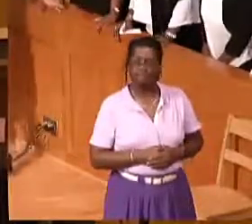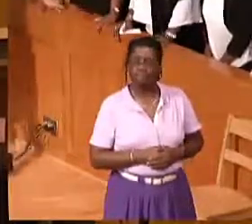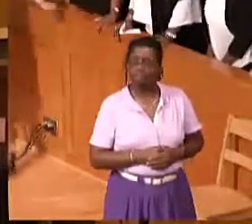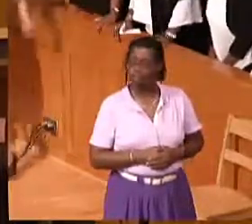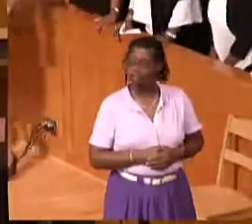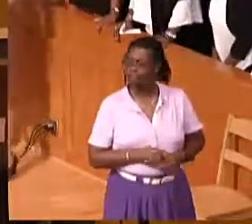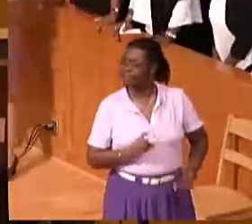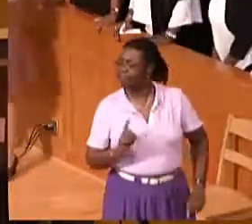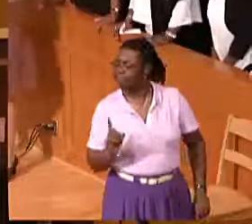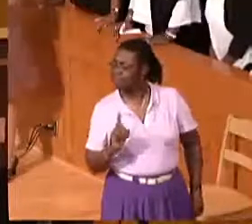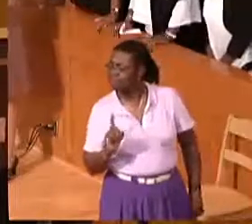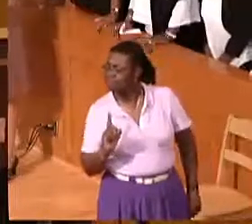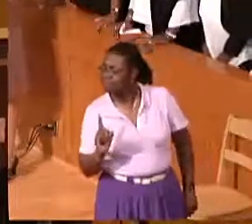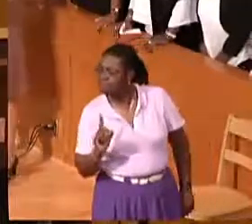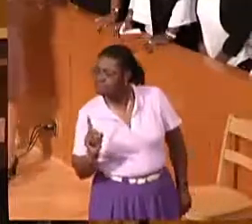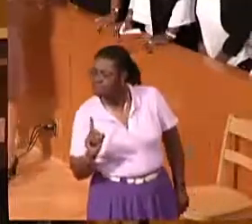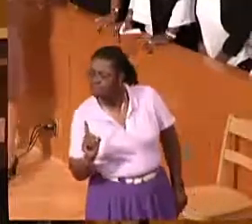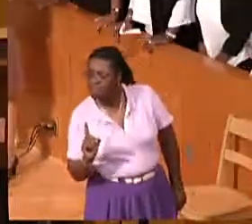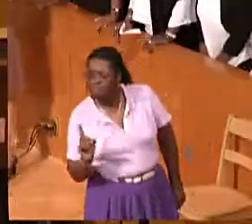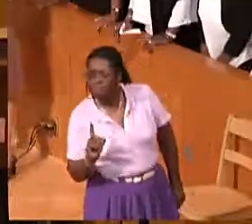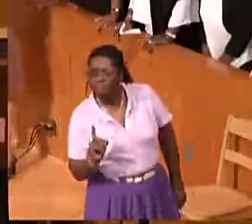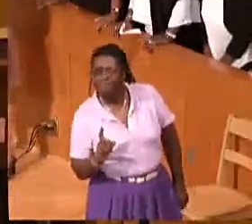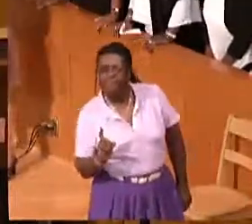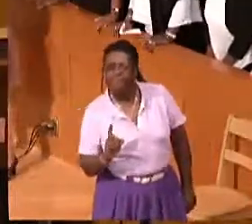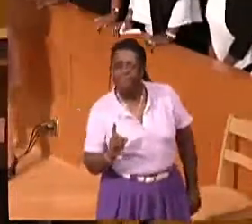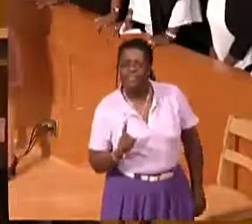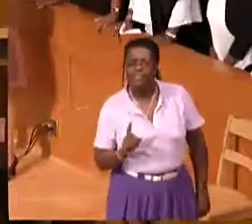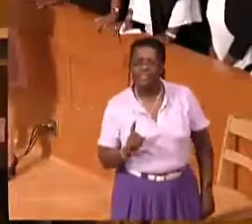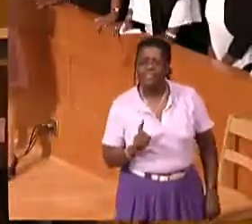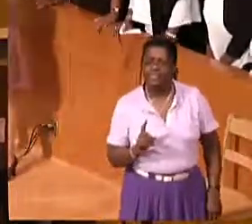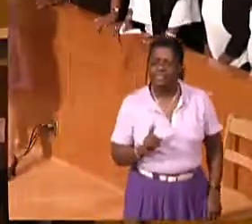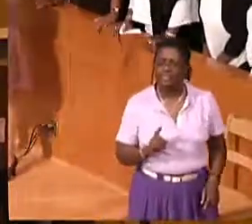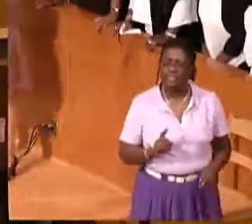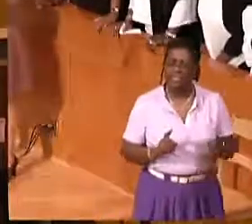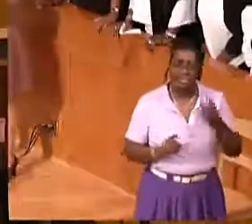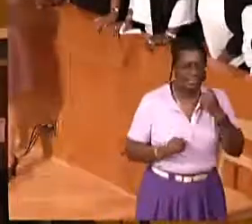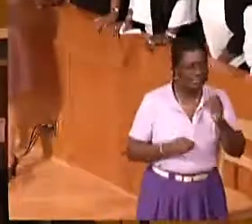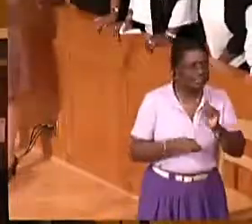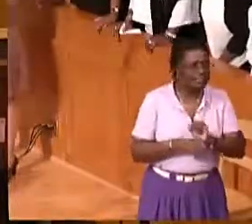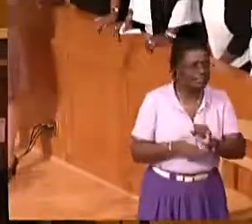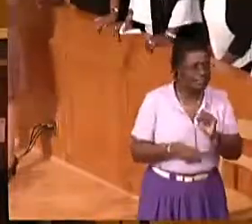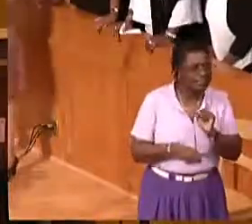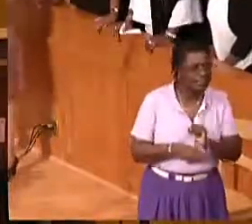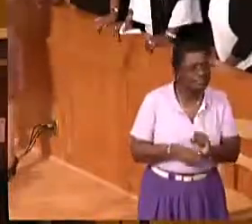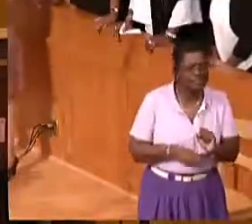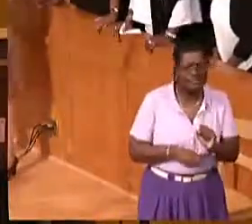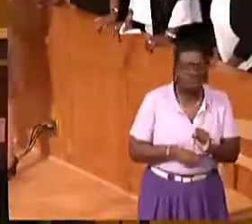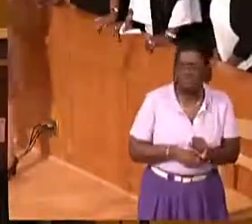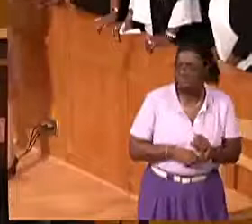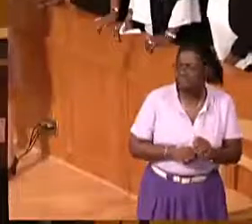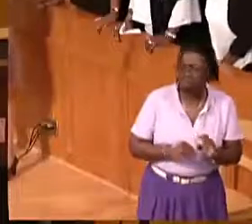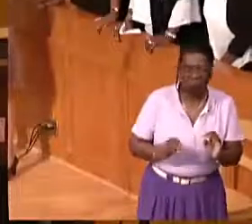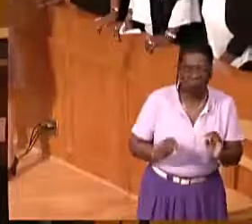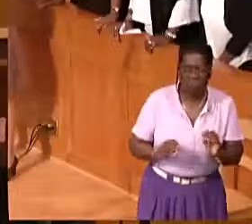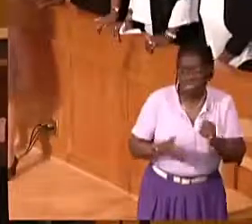somebody been thinking it's Job Jireh that got you out. It wasn't Job Jireh, it's Jehovah Jireh.